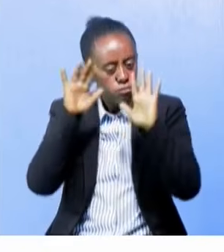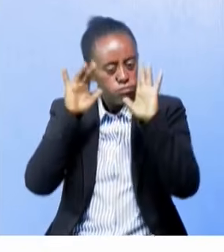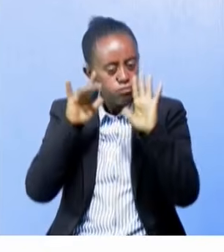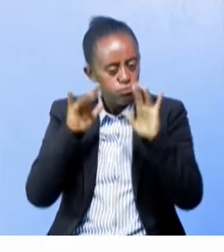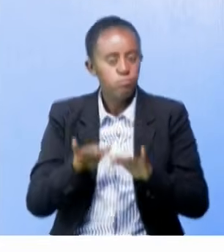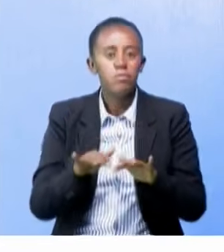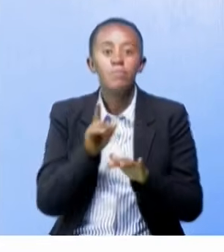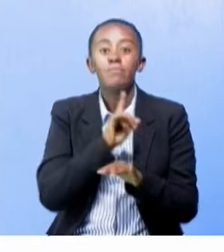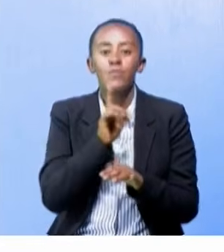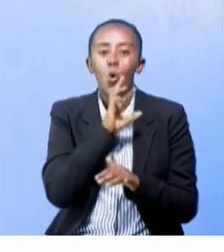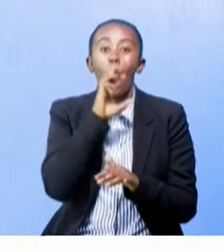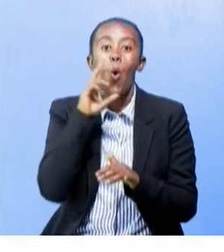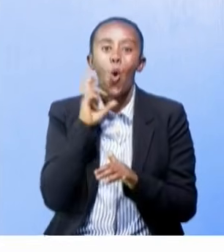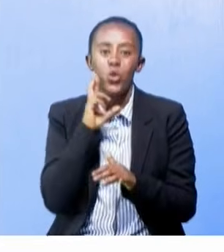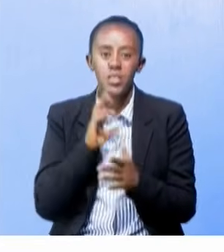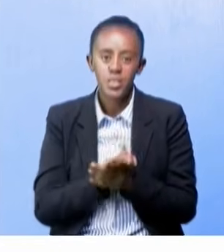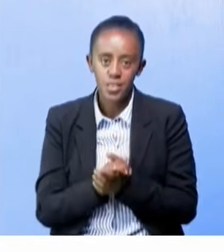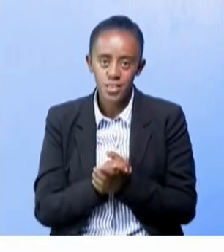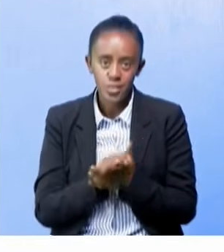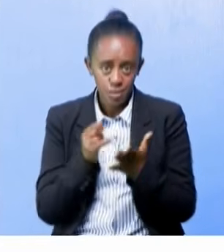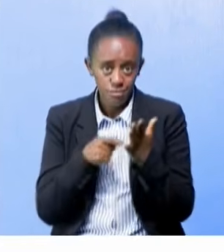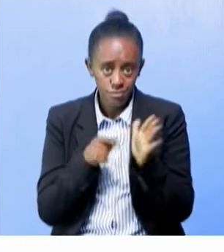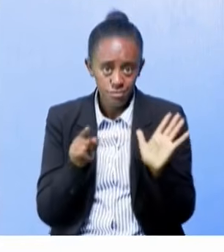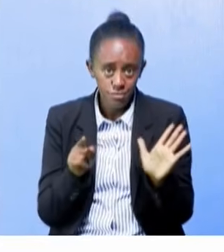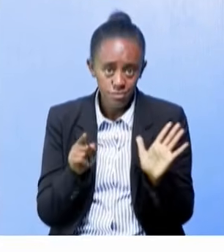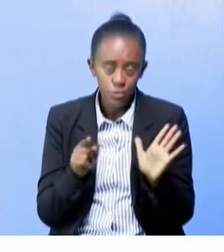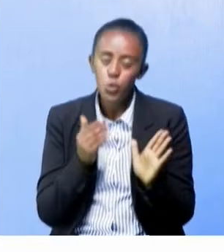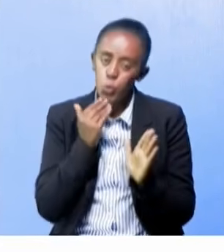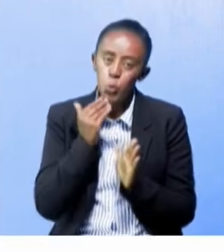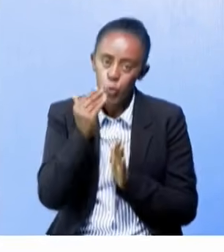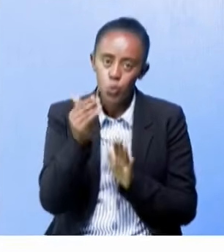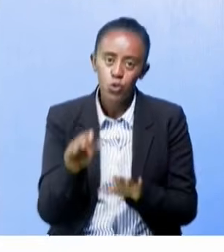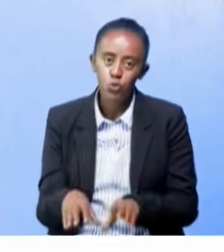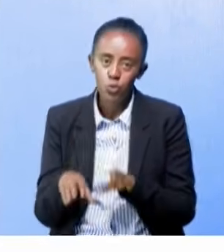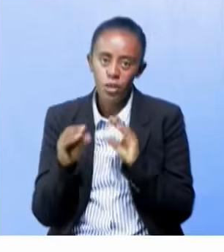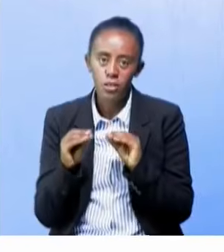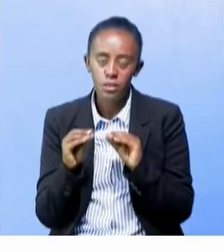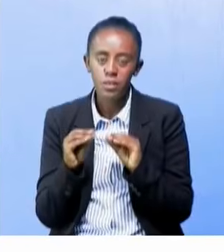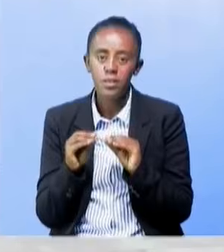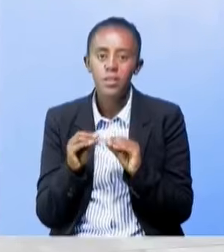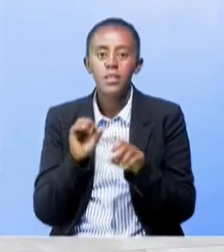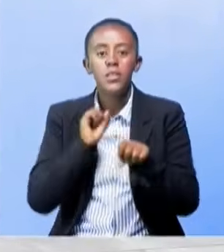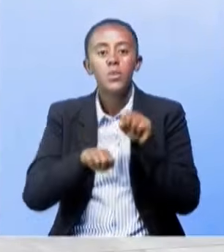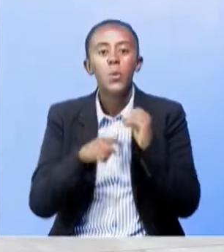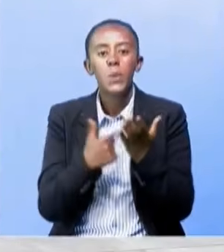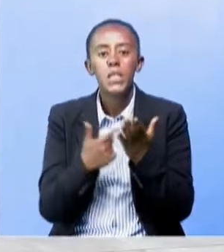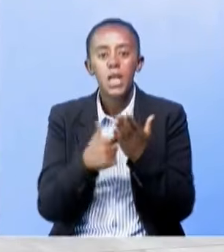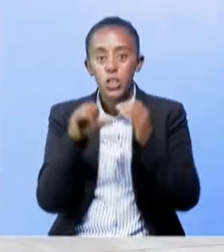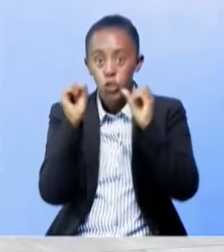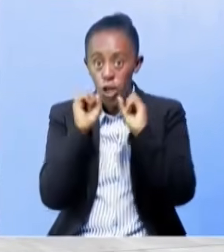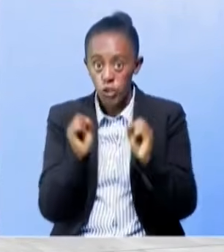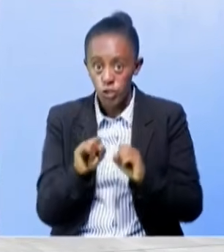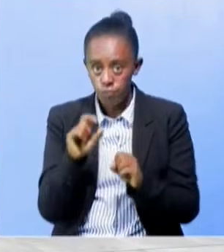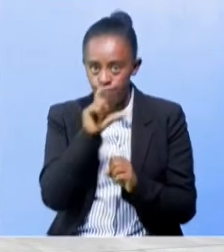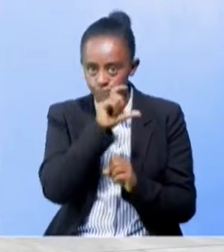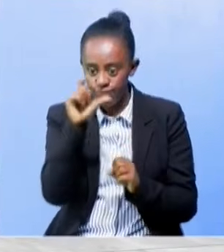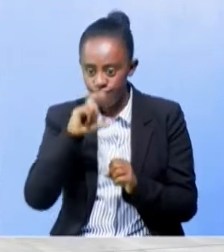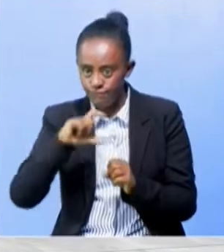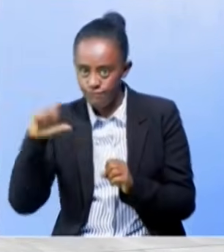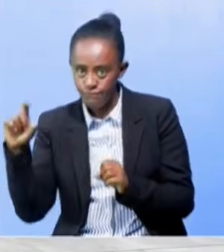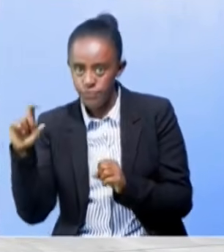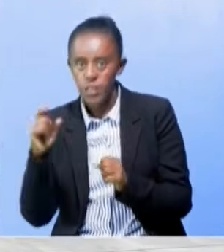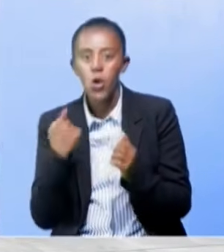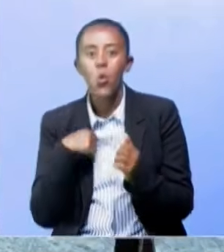cause. Is it clear? Good to see then. So in such a structure, we